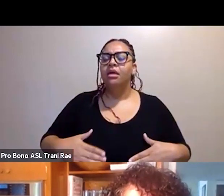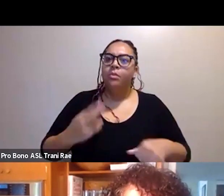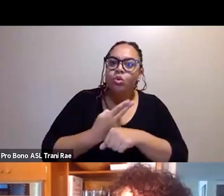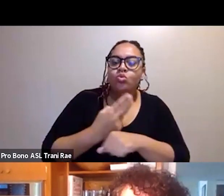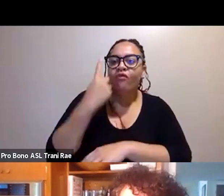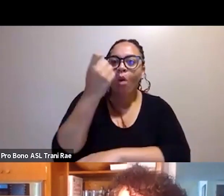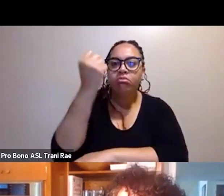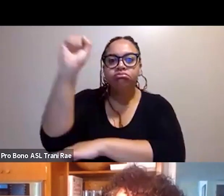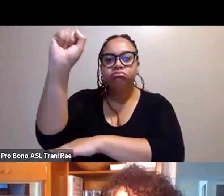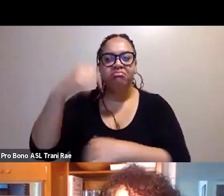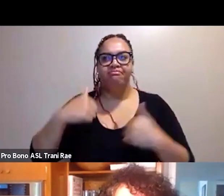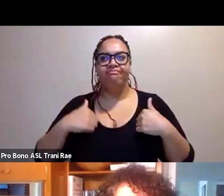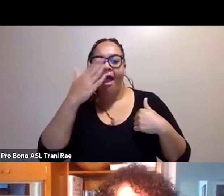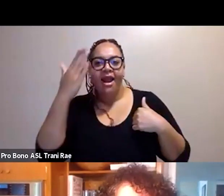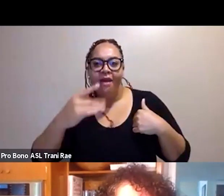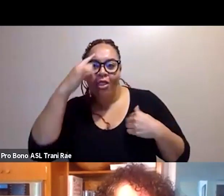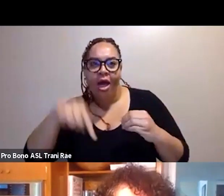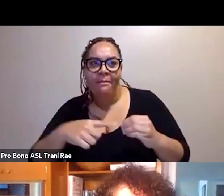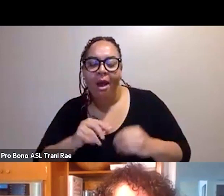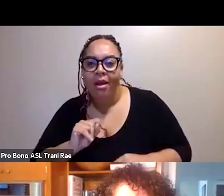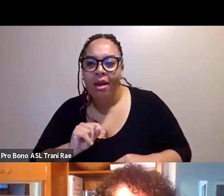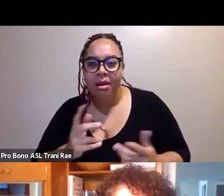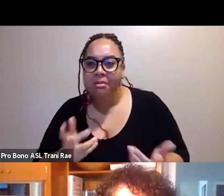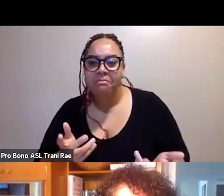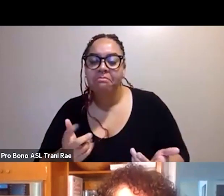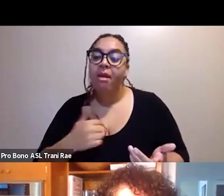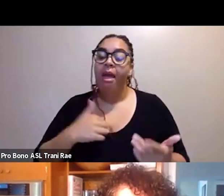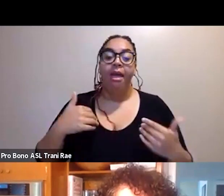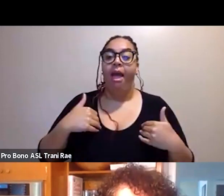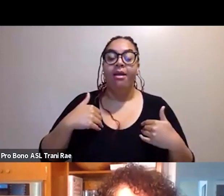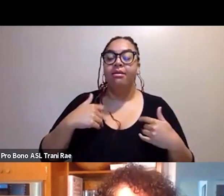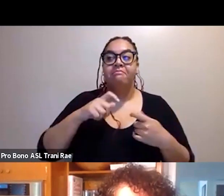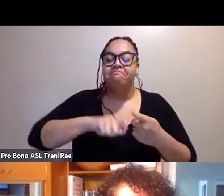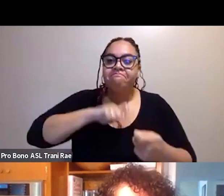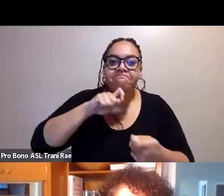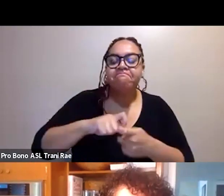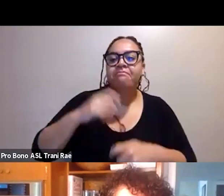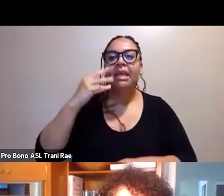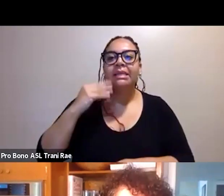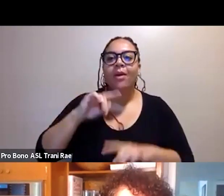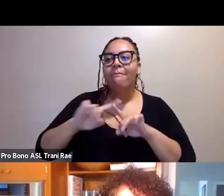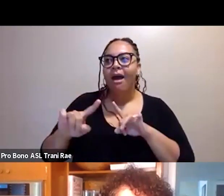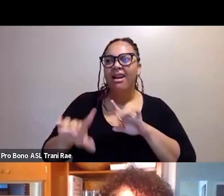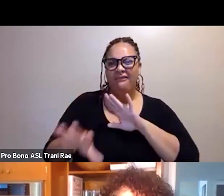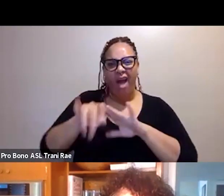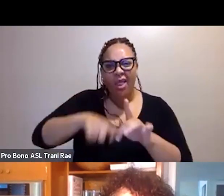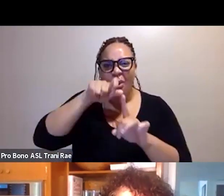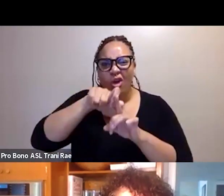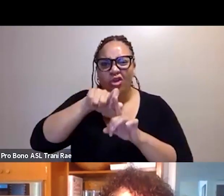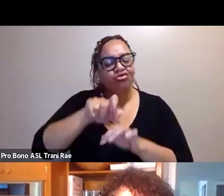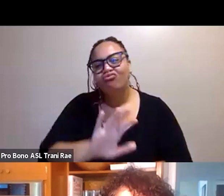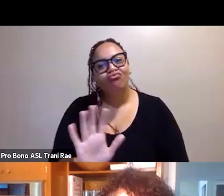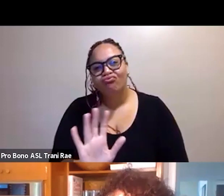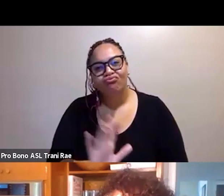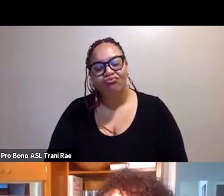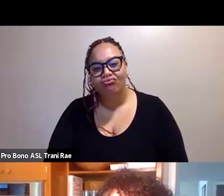I never thought of that way, or I had that exact same experience, but I couldn't find the words.